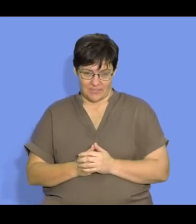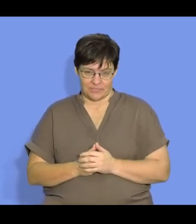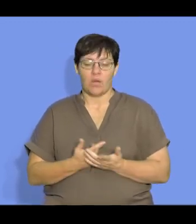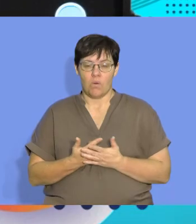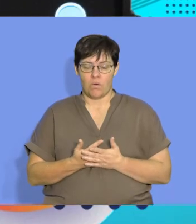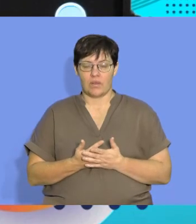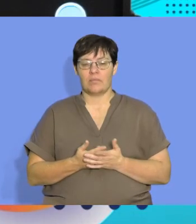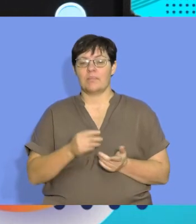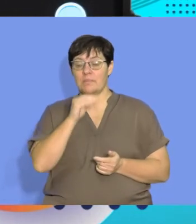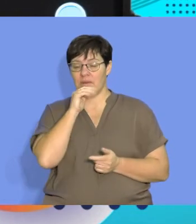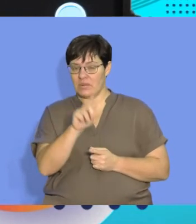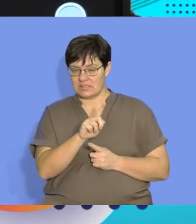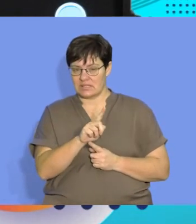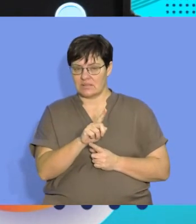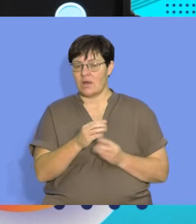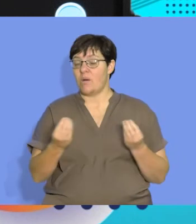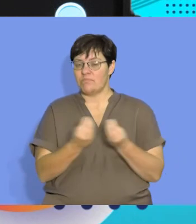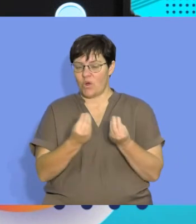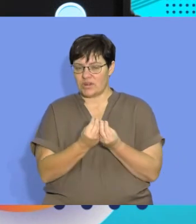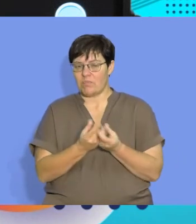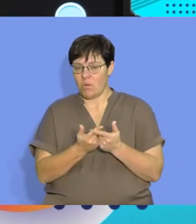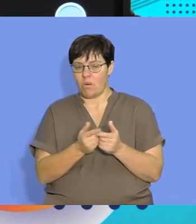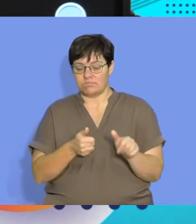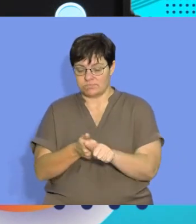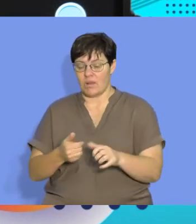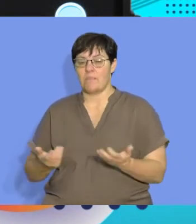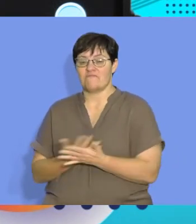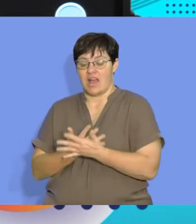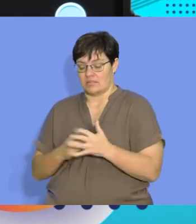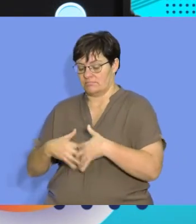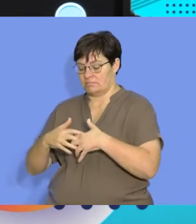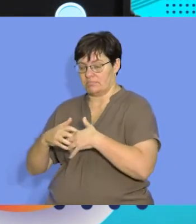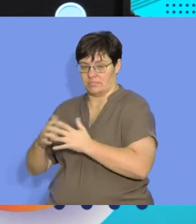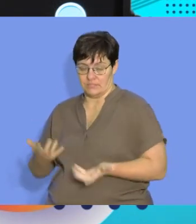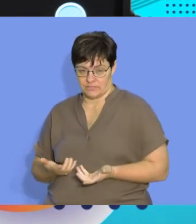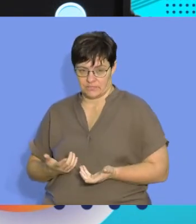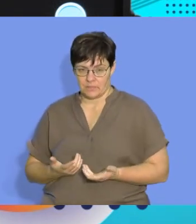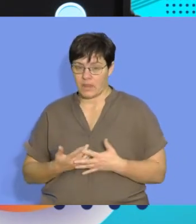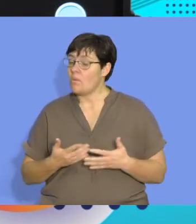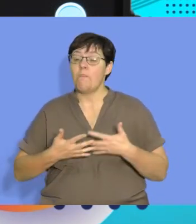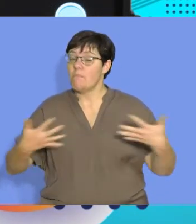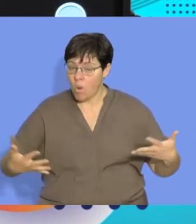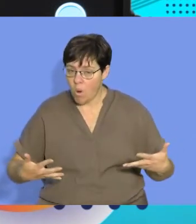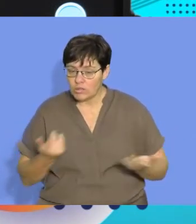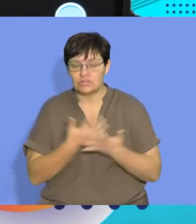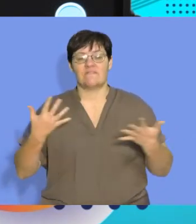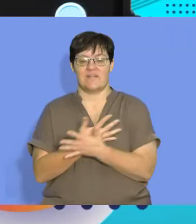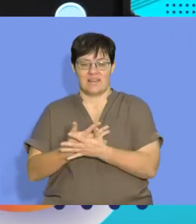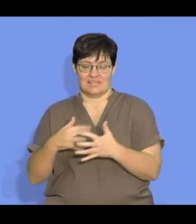path, meaning that product will be formed faster. Remember, not more product, just